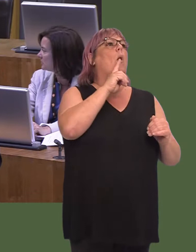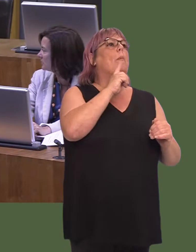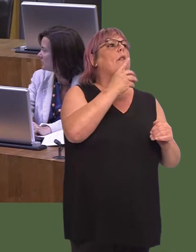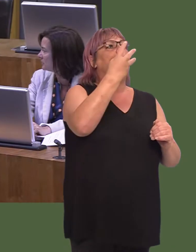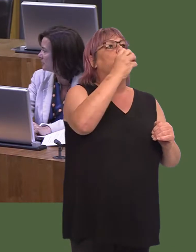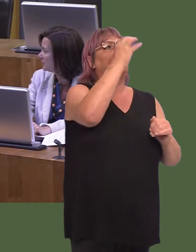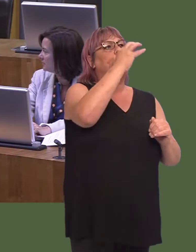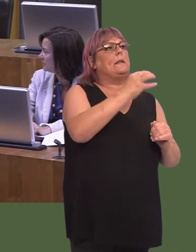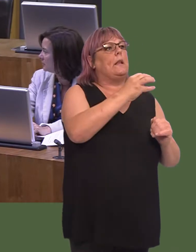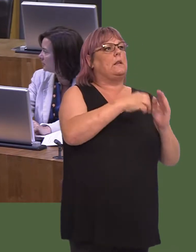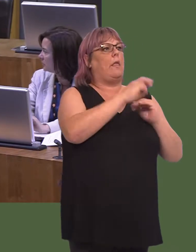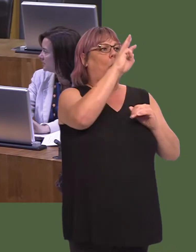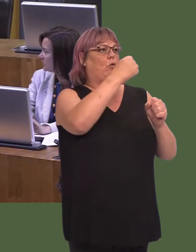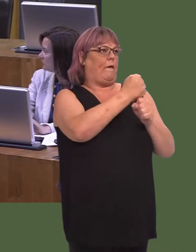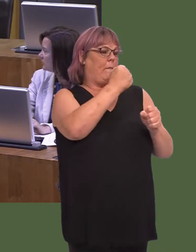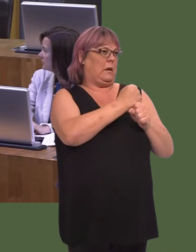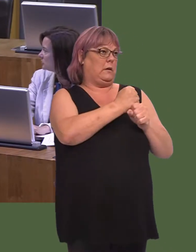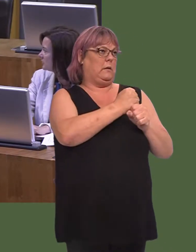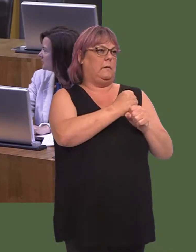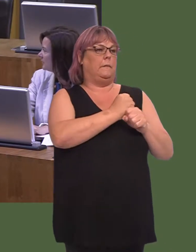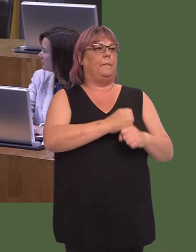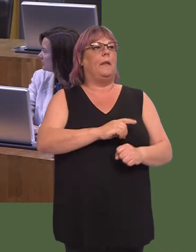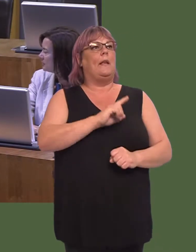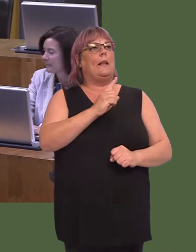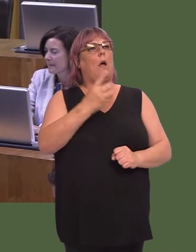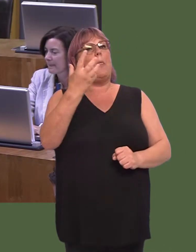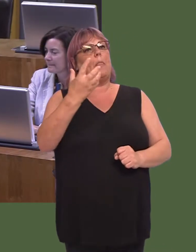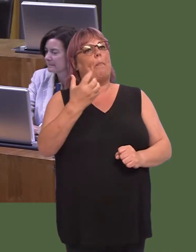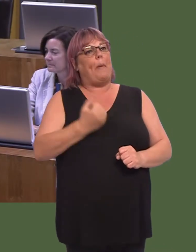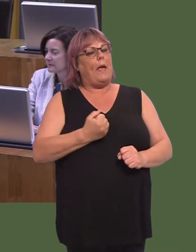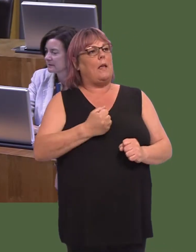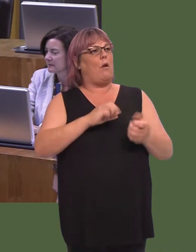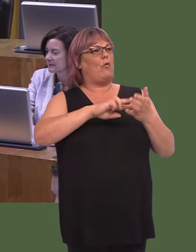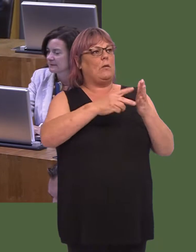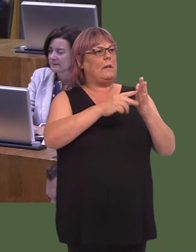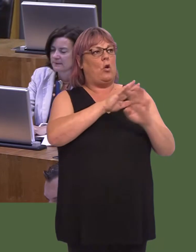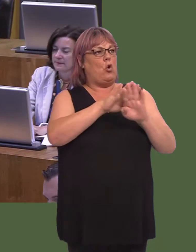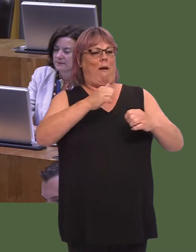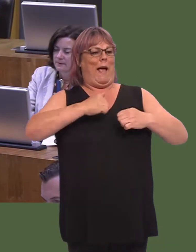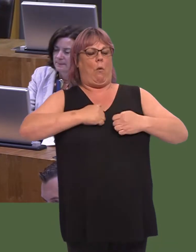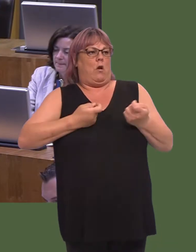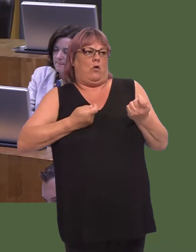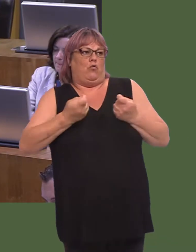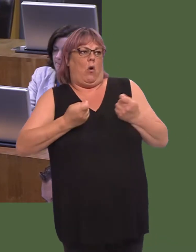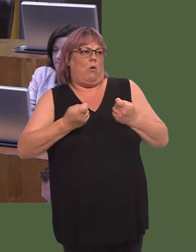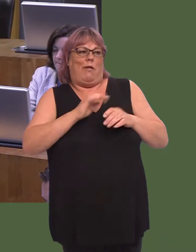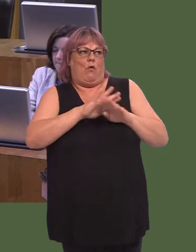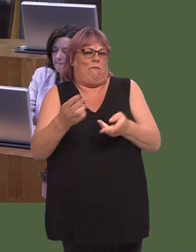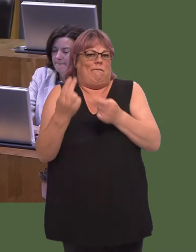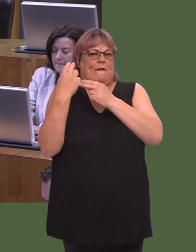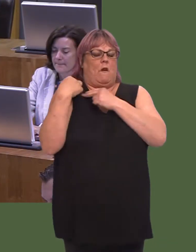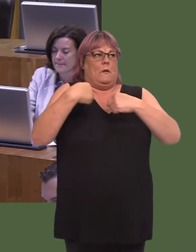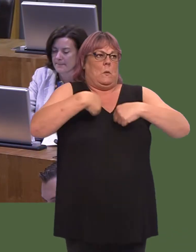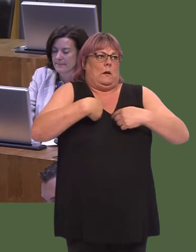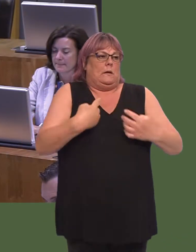hold 40% of senior civil service posts in the Welsh Government. Now, of course, the pay arrangements for senior staff are not in the control of the Welsh Government.